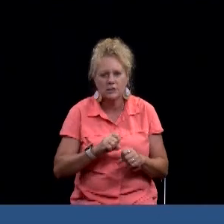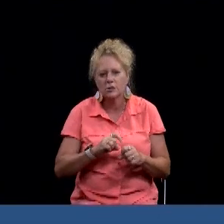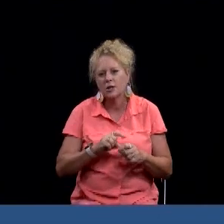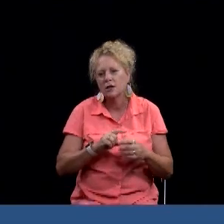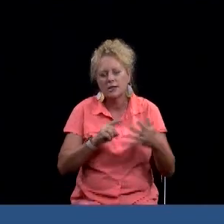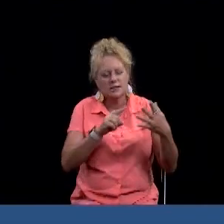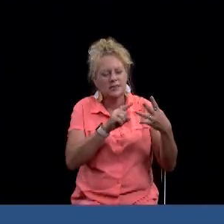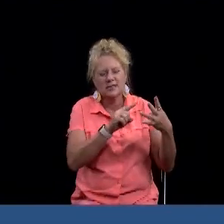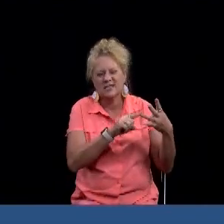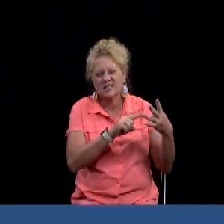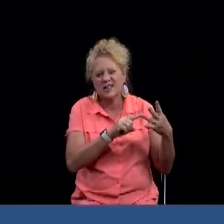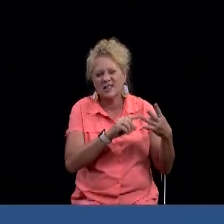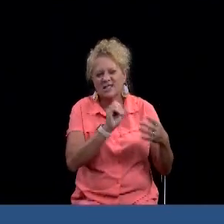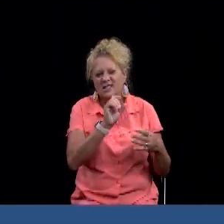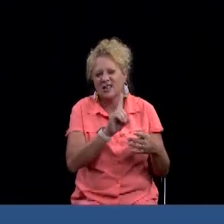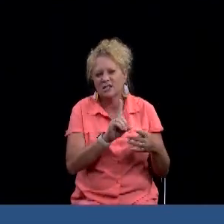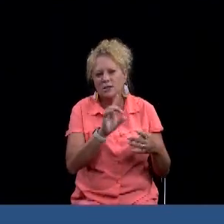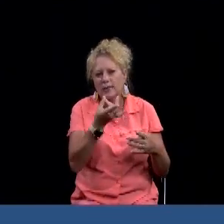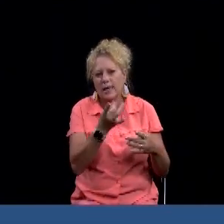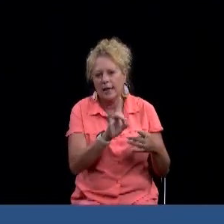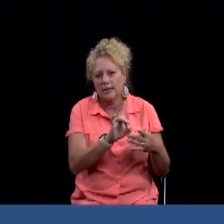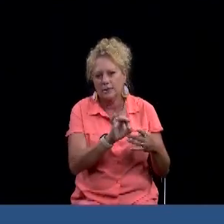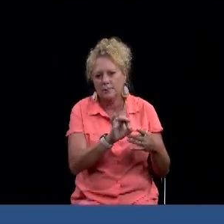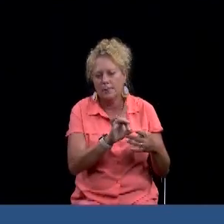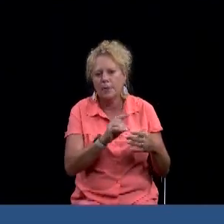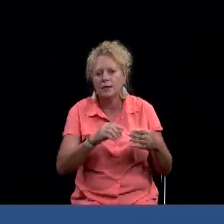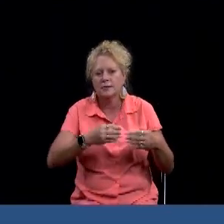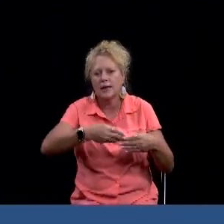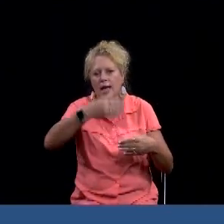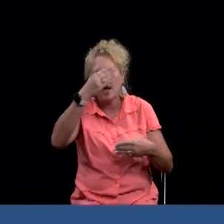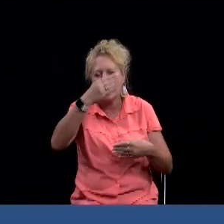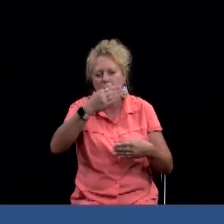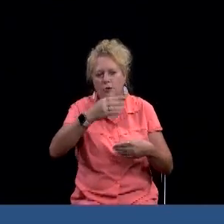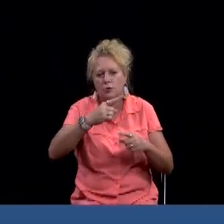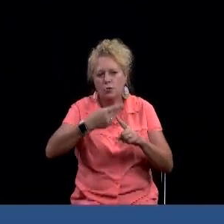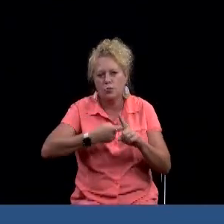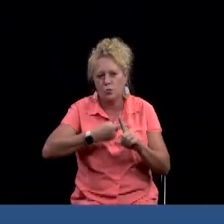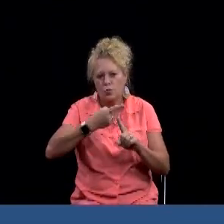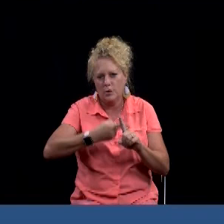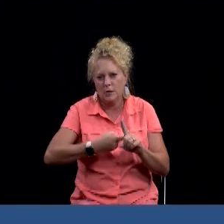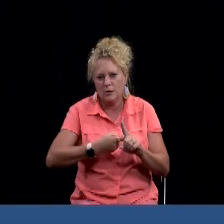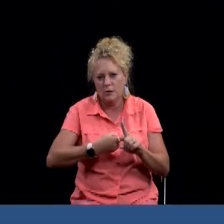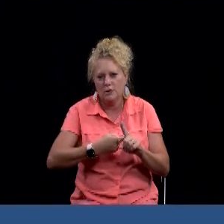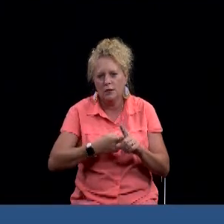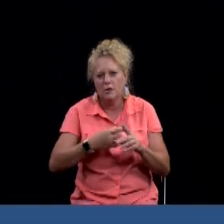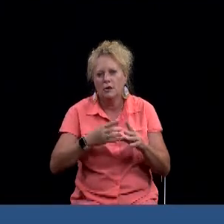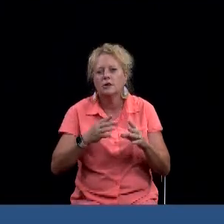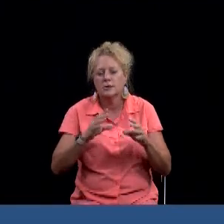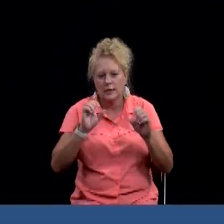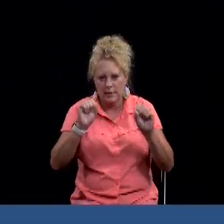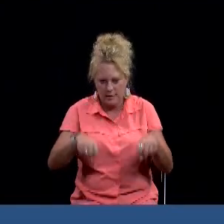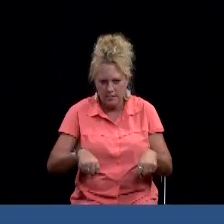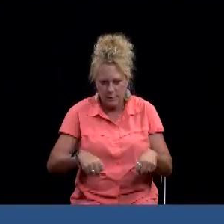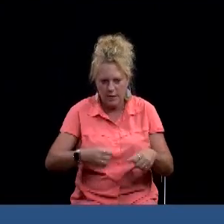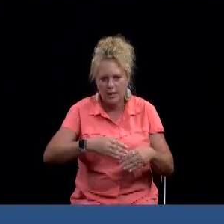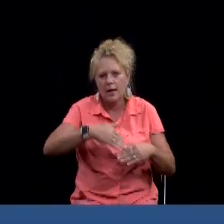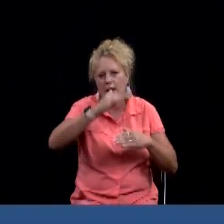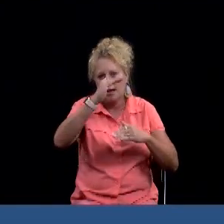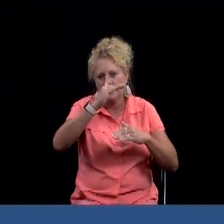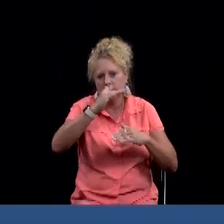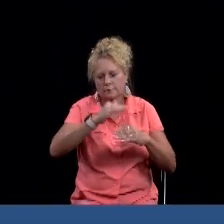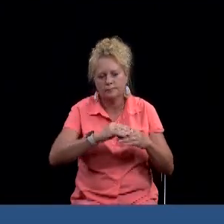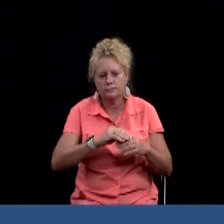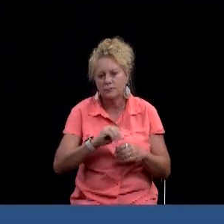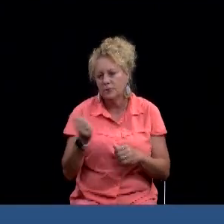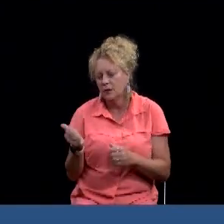subsidy because those units are allowed to be at a higher market rent. The other thing I didn't mention was obviously TDHCA